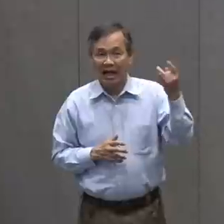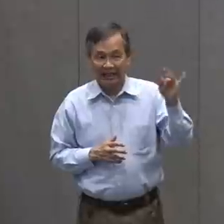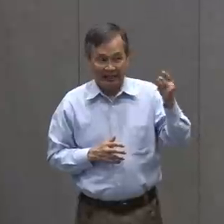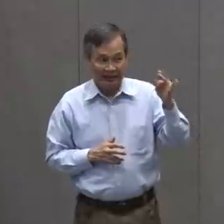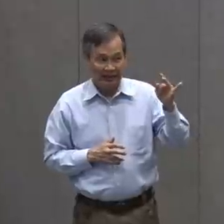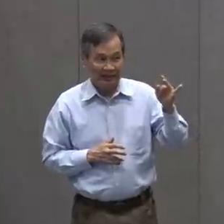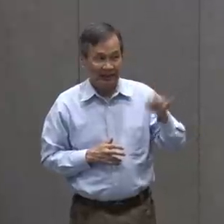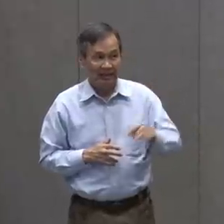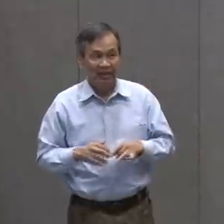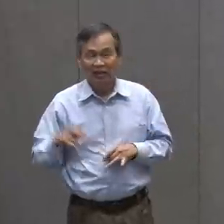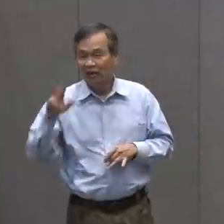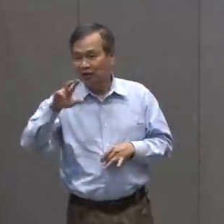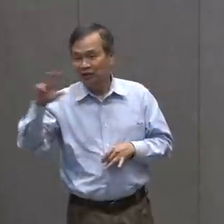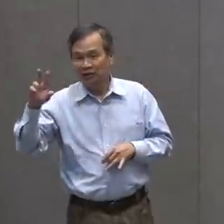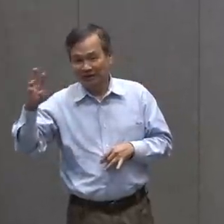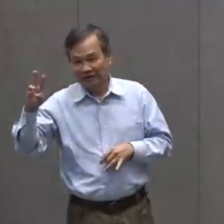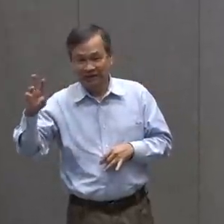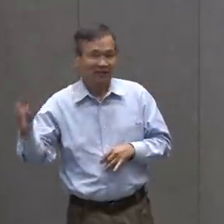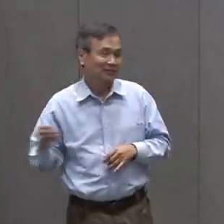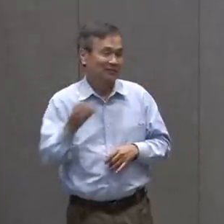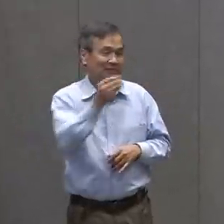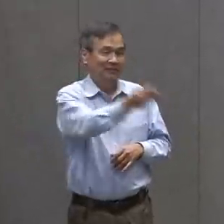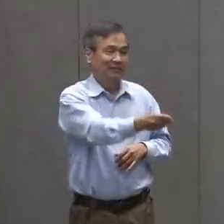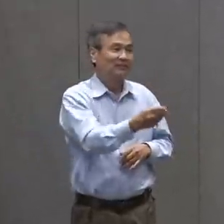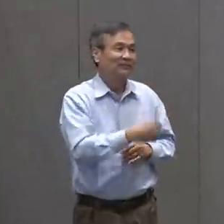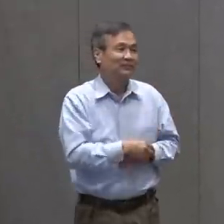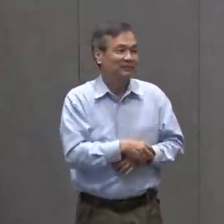18. I have 3 and 3 is 6.